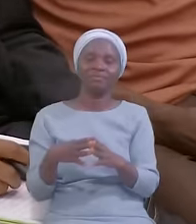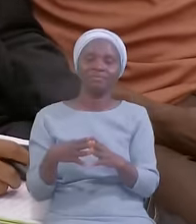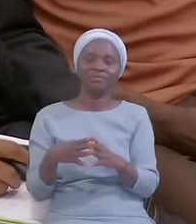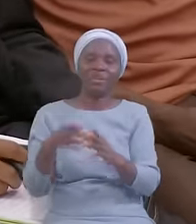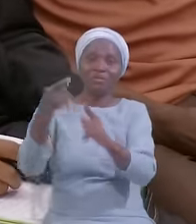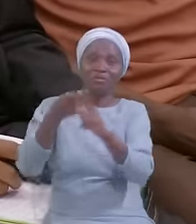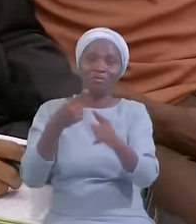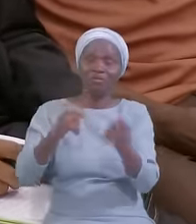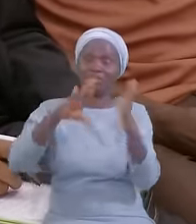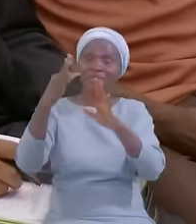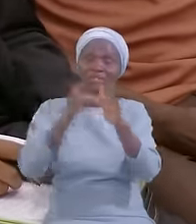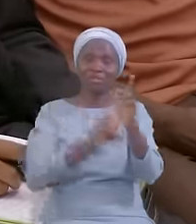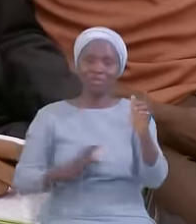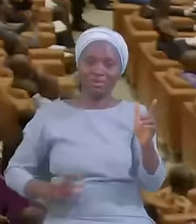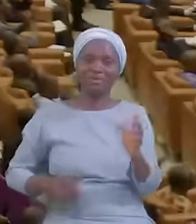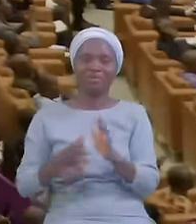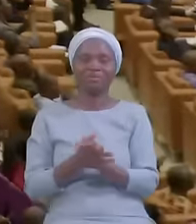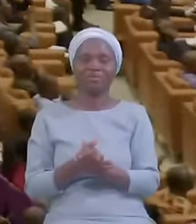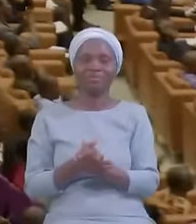Talk, say it out.